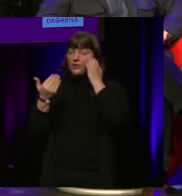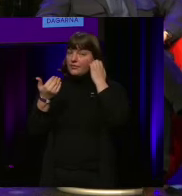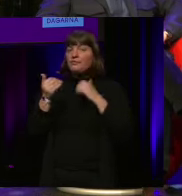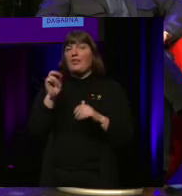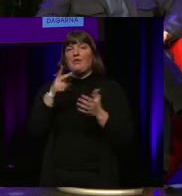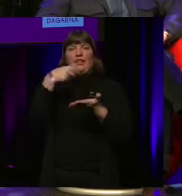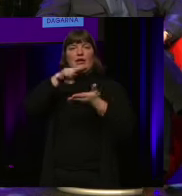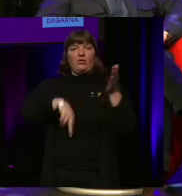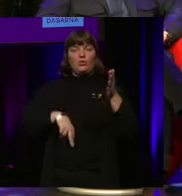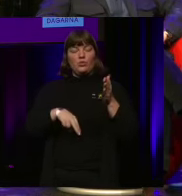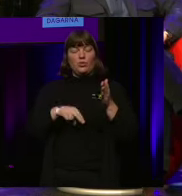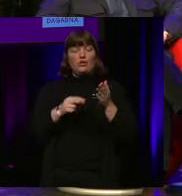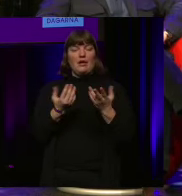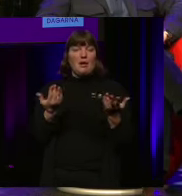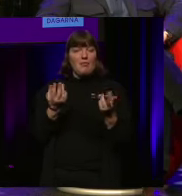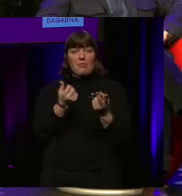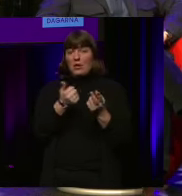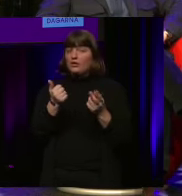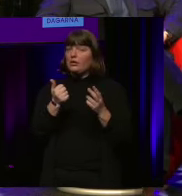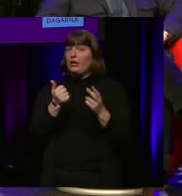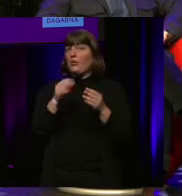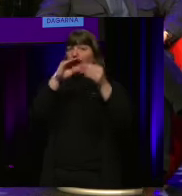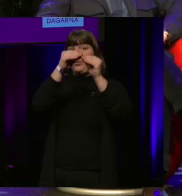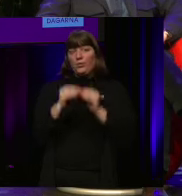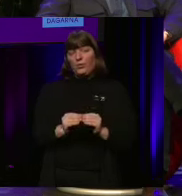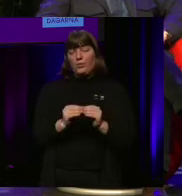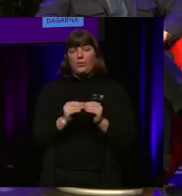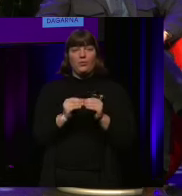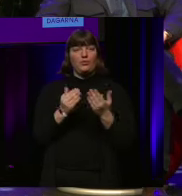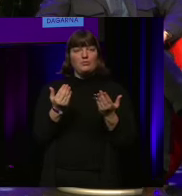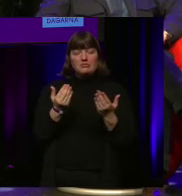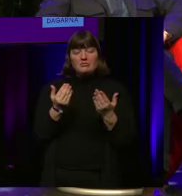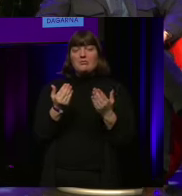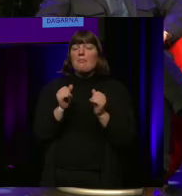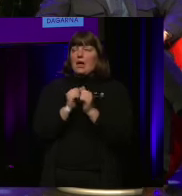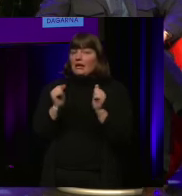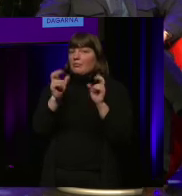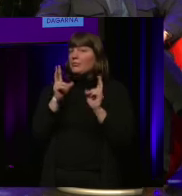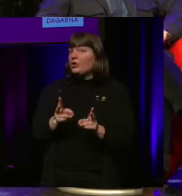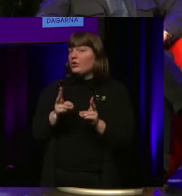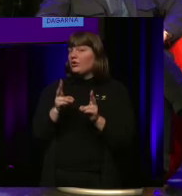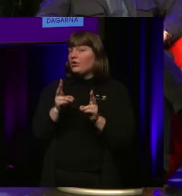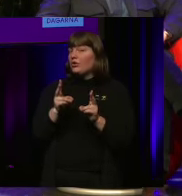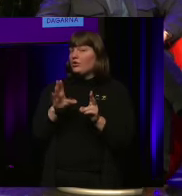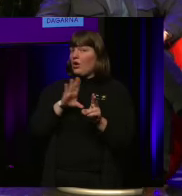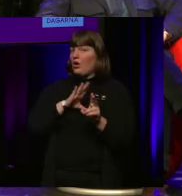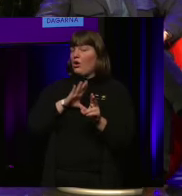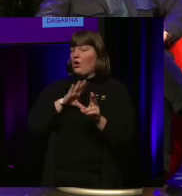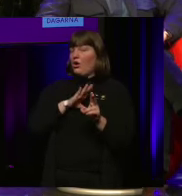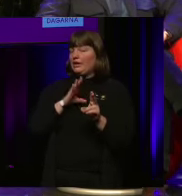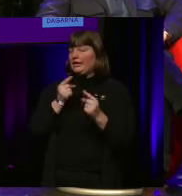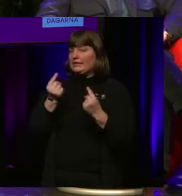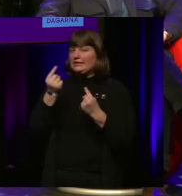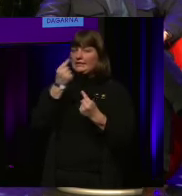was not just exactly the formulas that they reached, but the fact that they had that conversation,